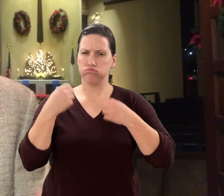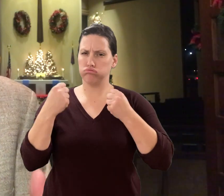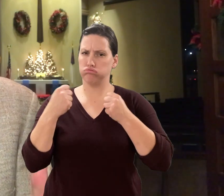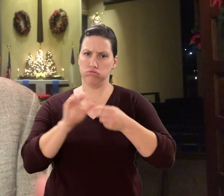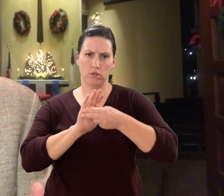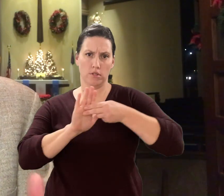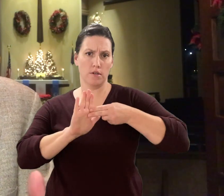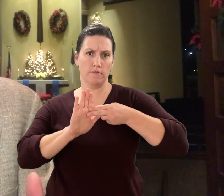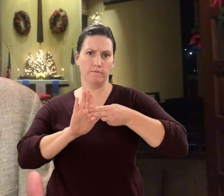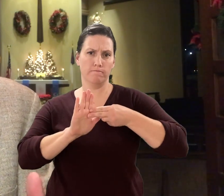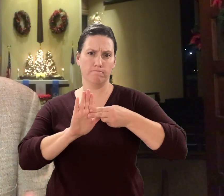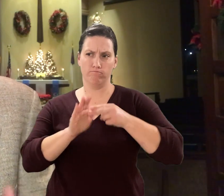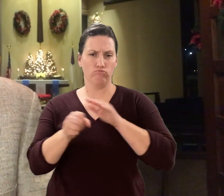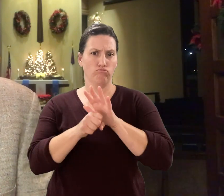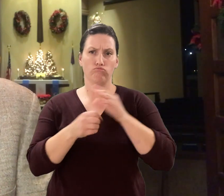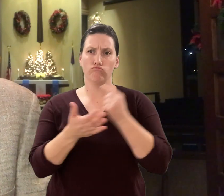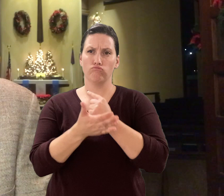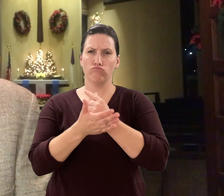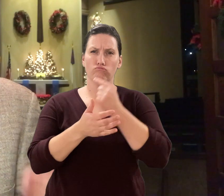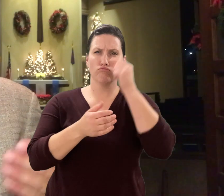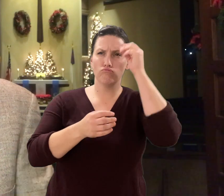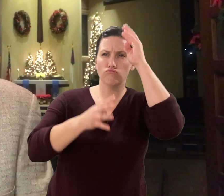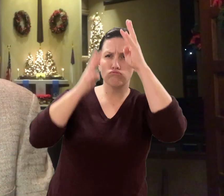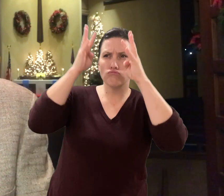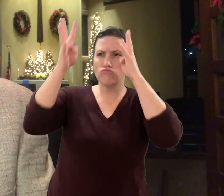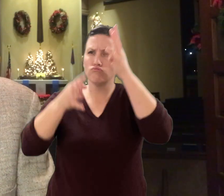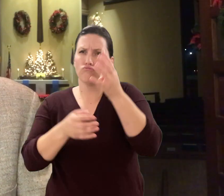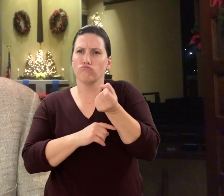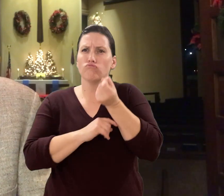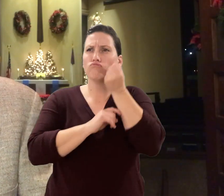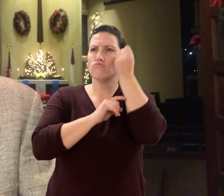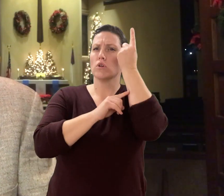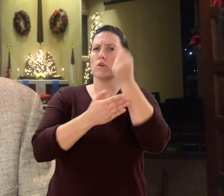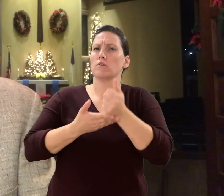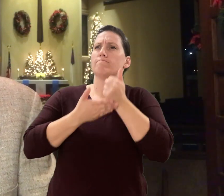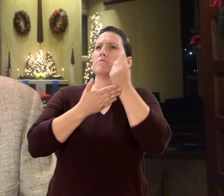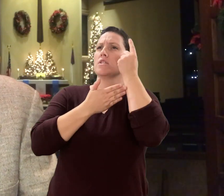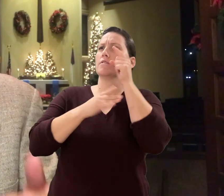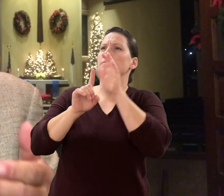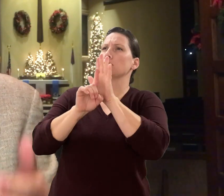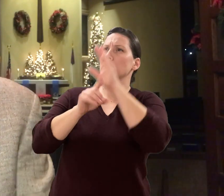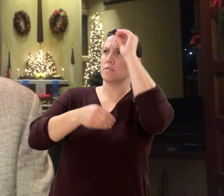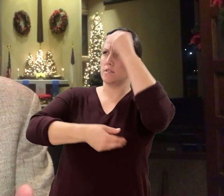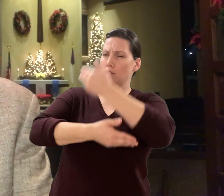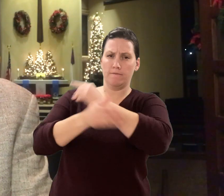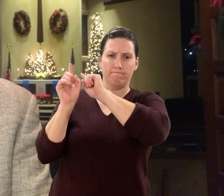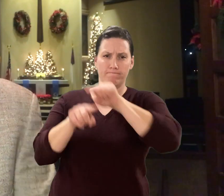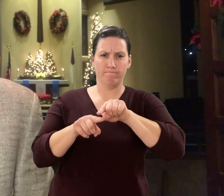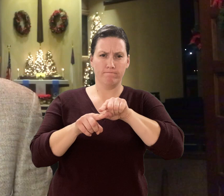of gospel images for us to help us understand why God sent His Son, born